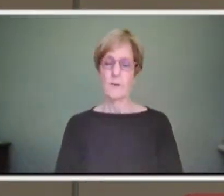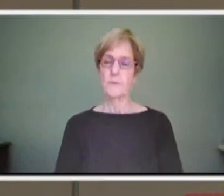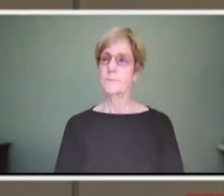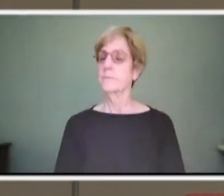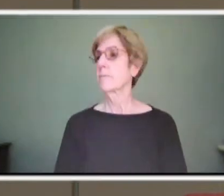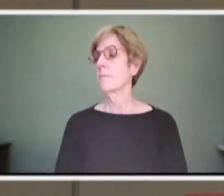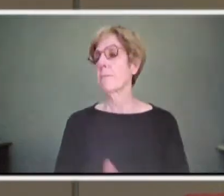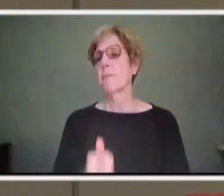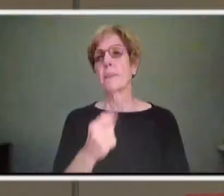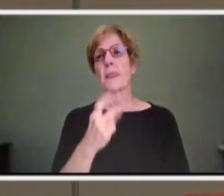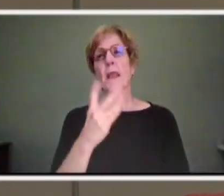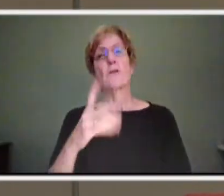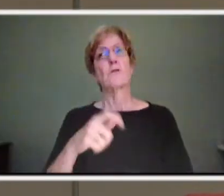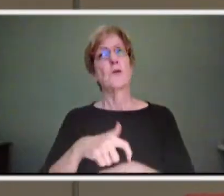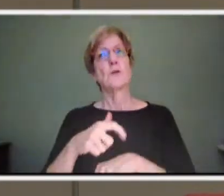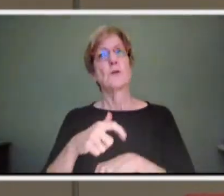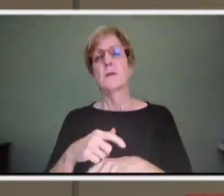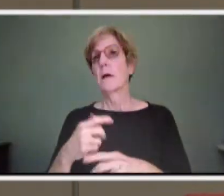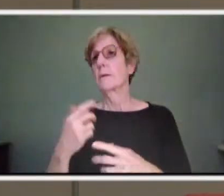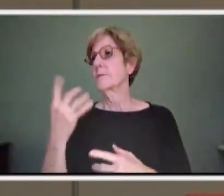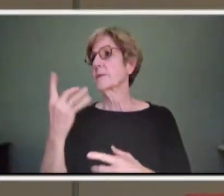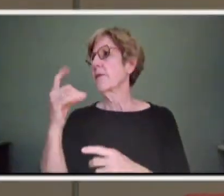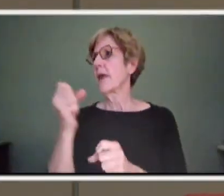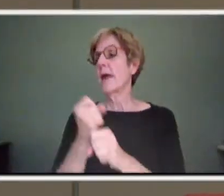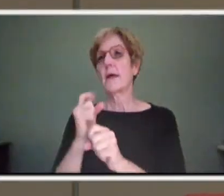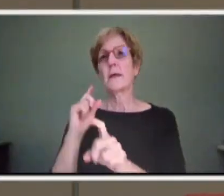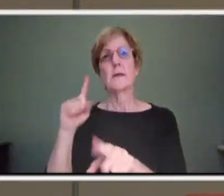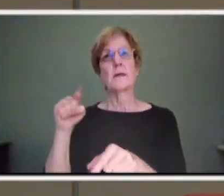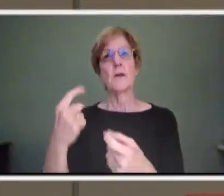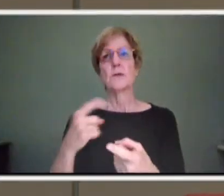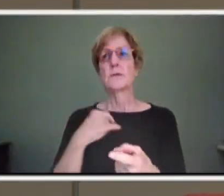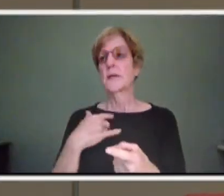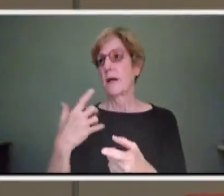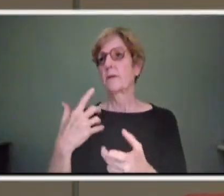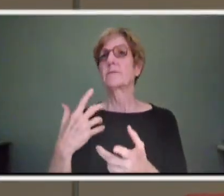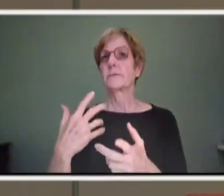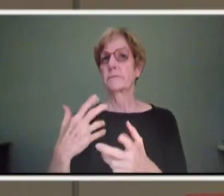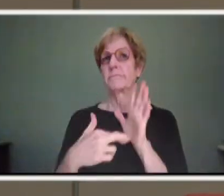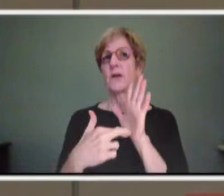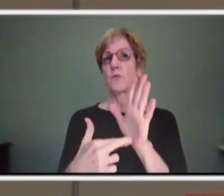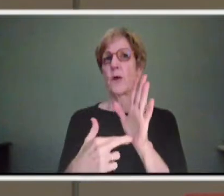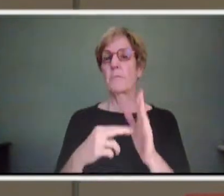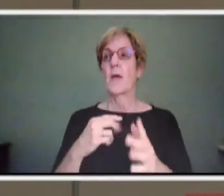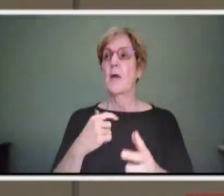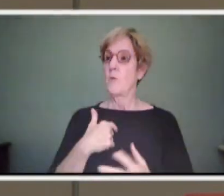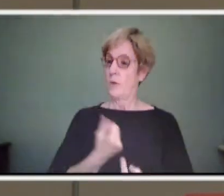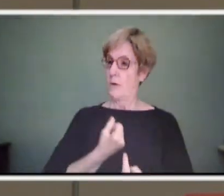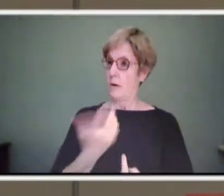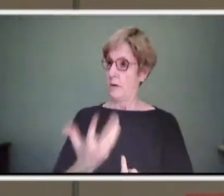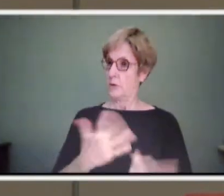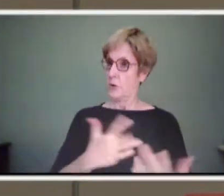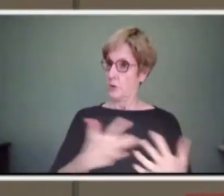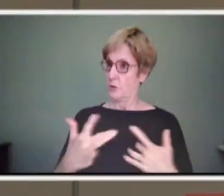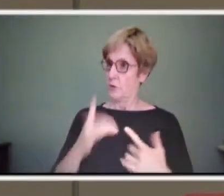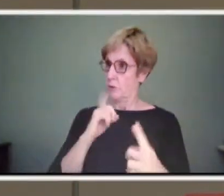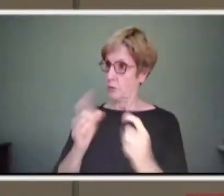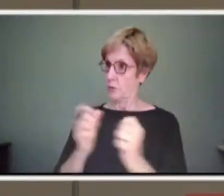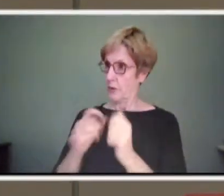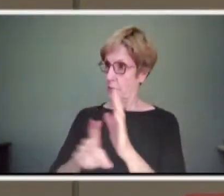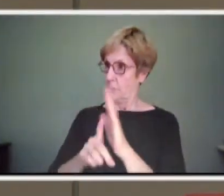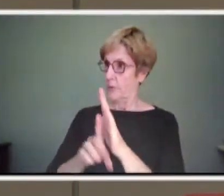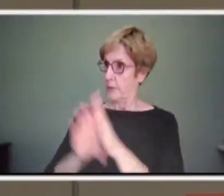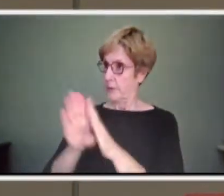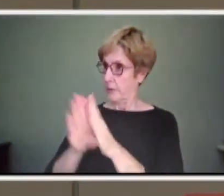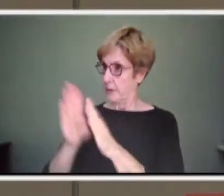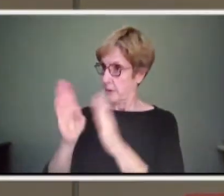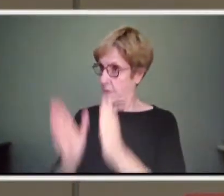times in the 8 years prior that I served as a district rep that if I shared concerns with the developer or the petitioner, that